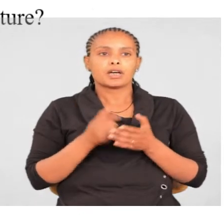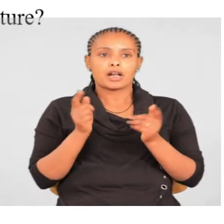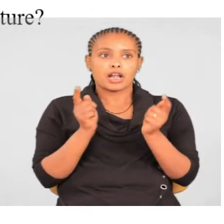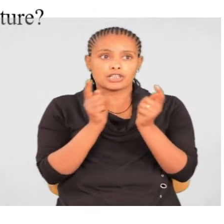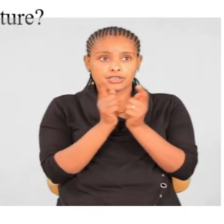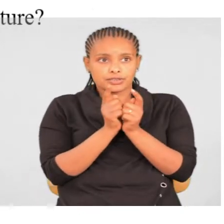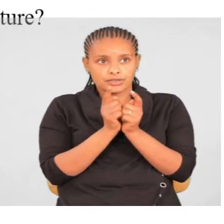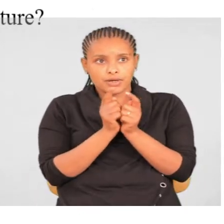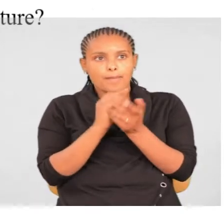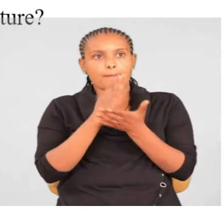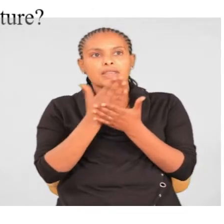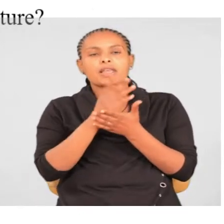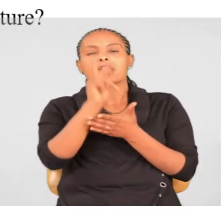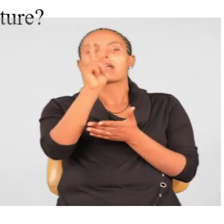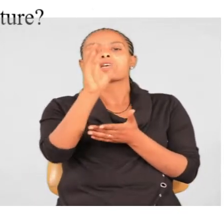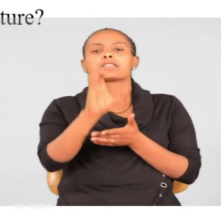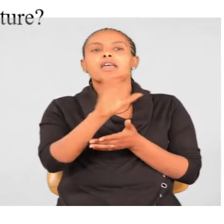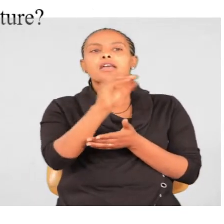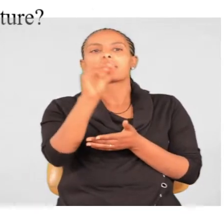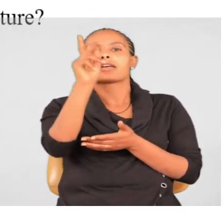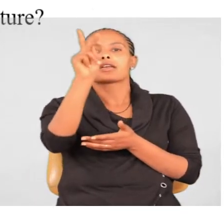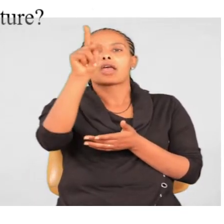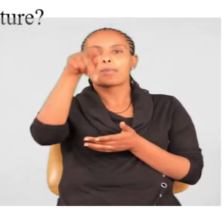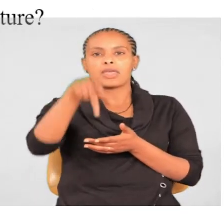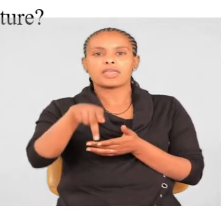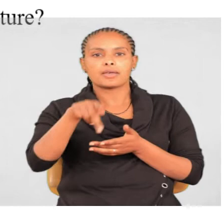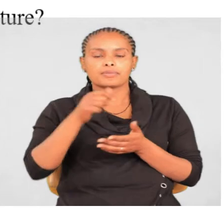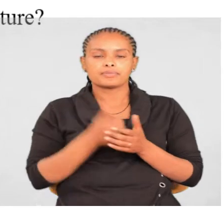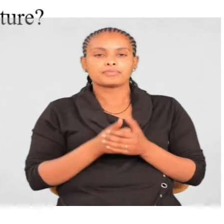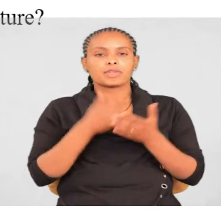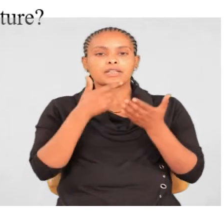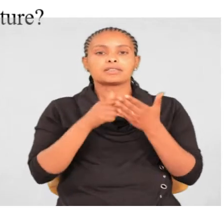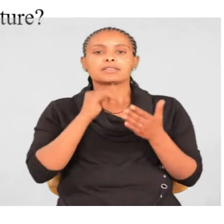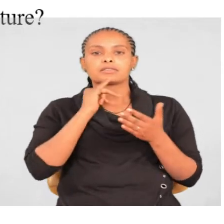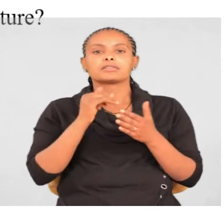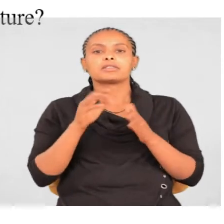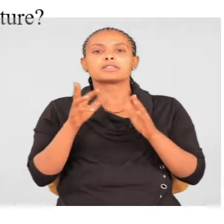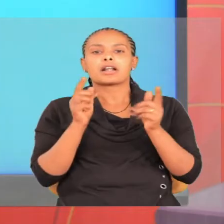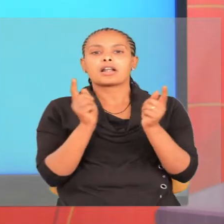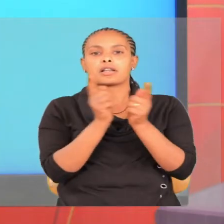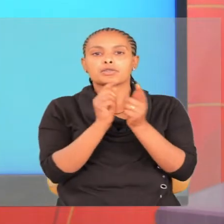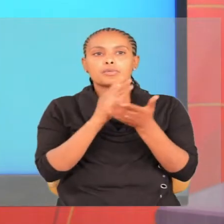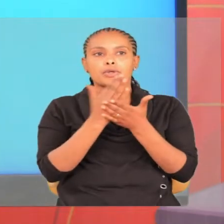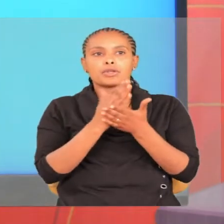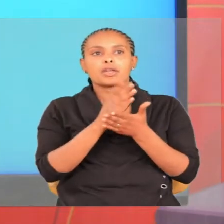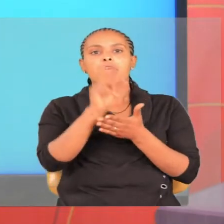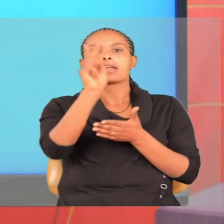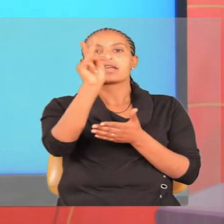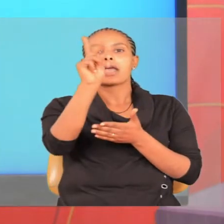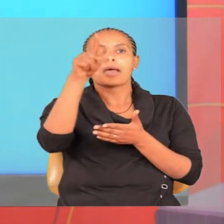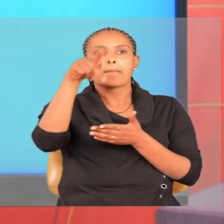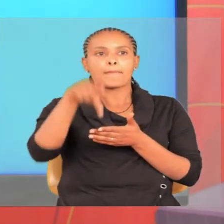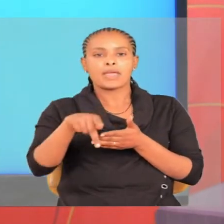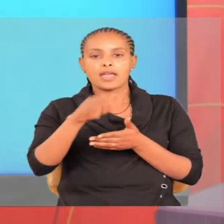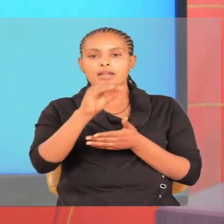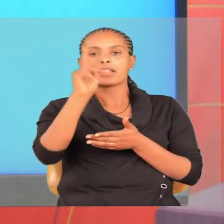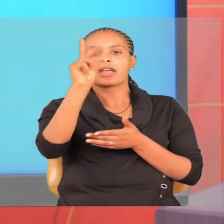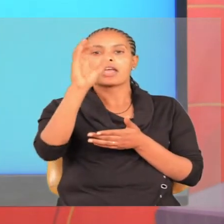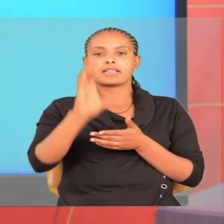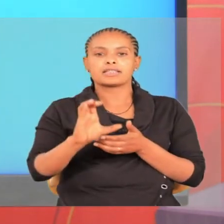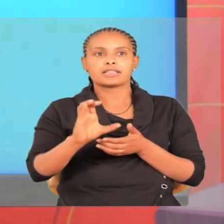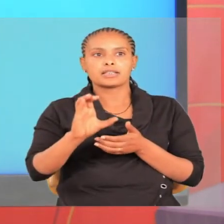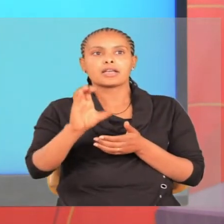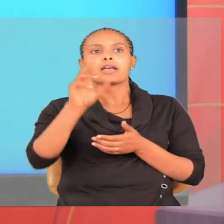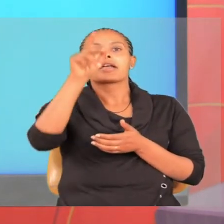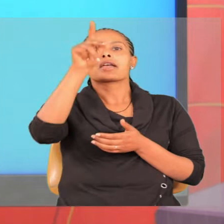Relation between Kc and Kp. This is the relation between Kp and Kc.